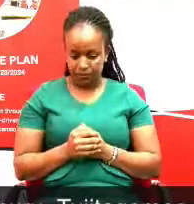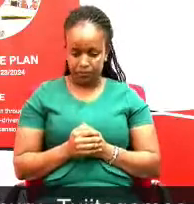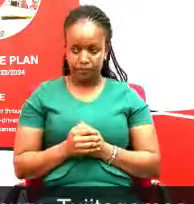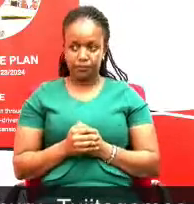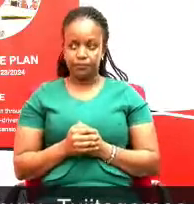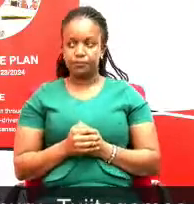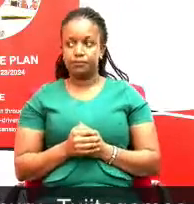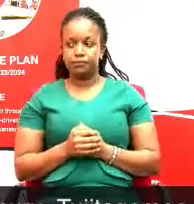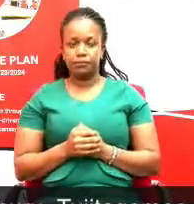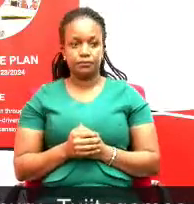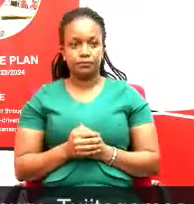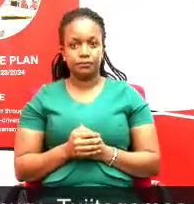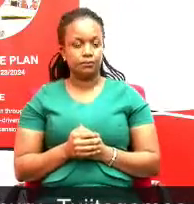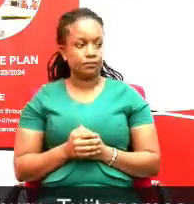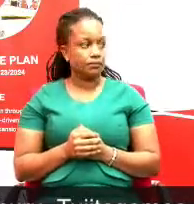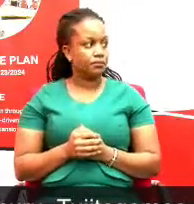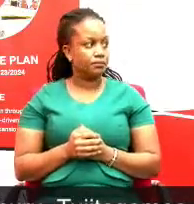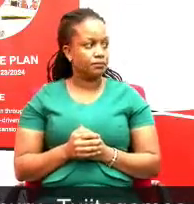yes,